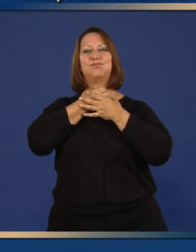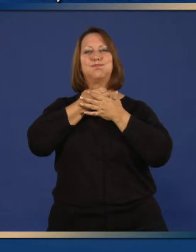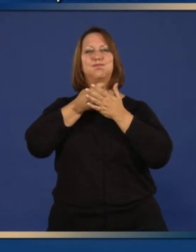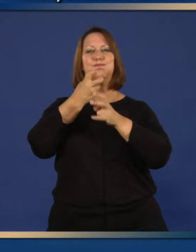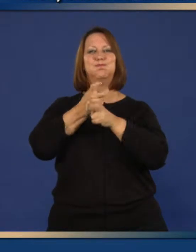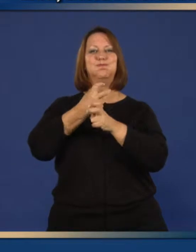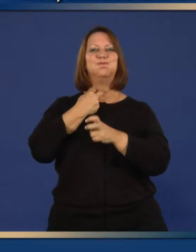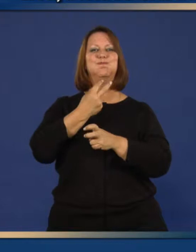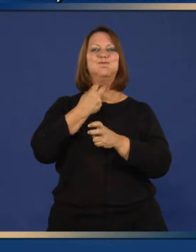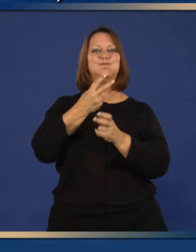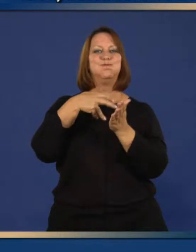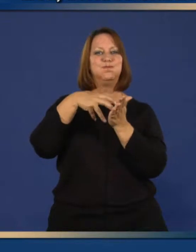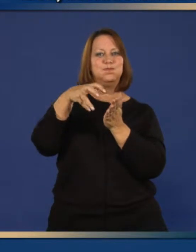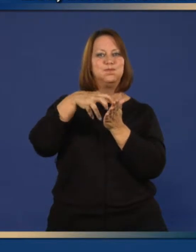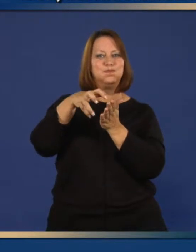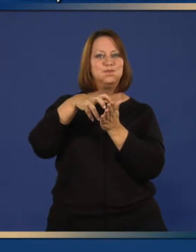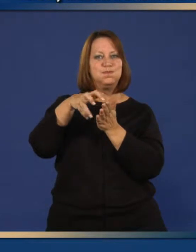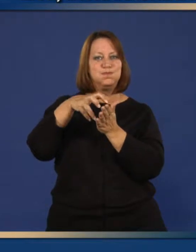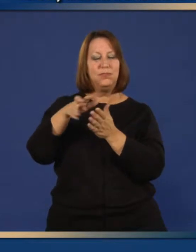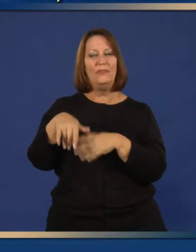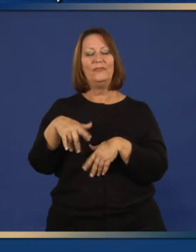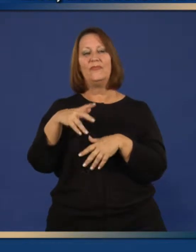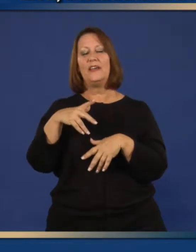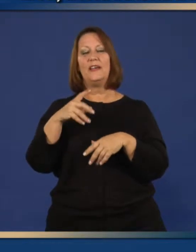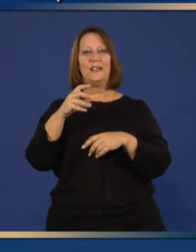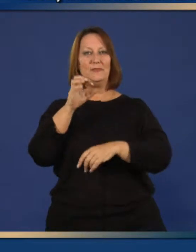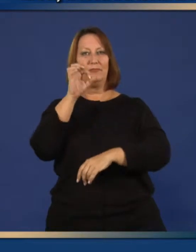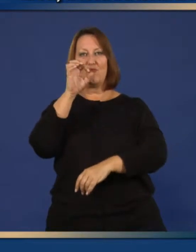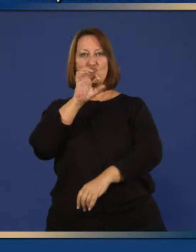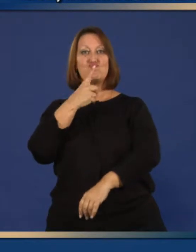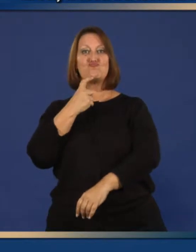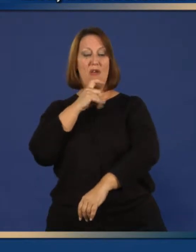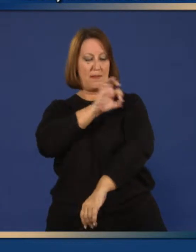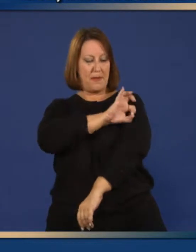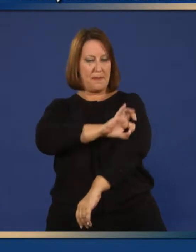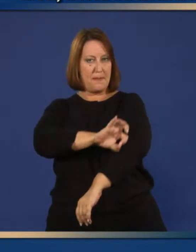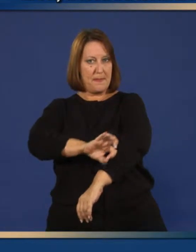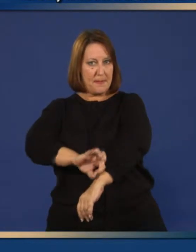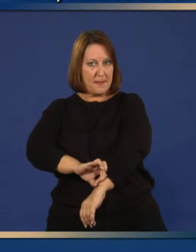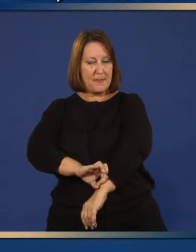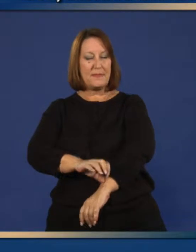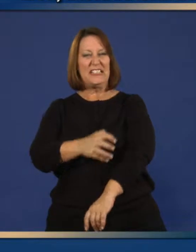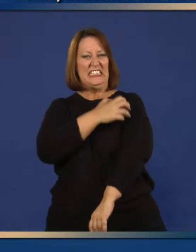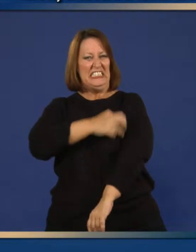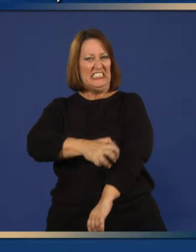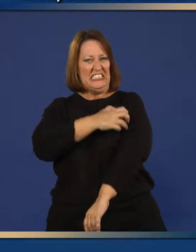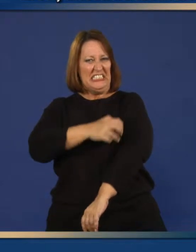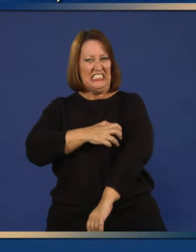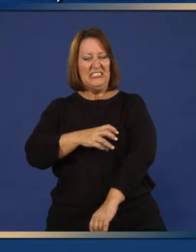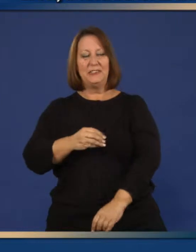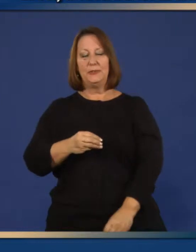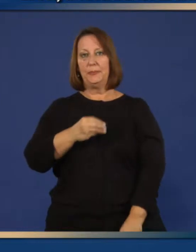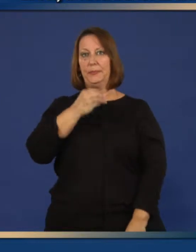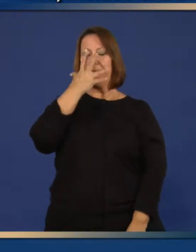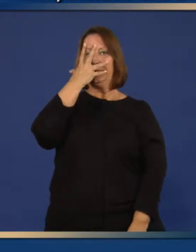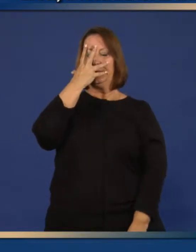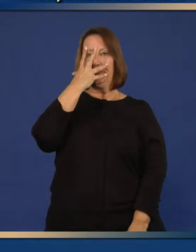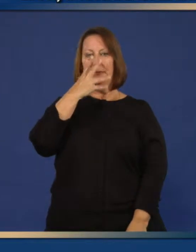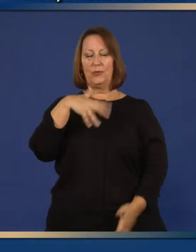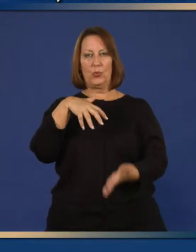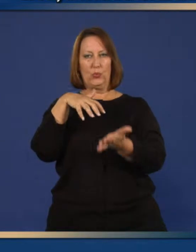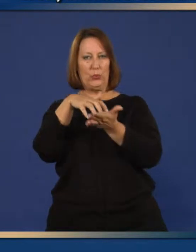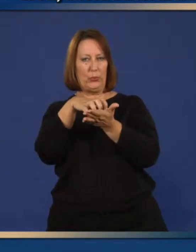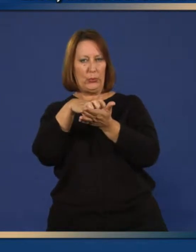wheezing, hives, paleness, weakness, a